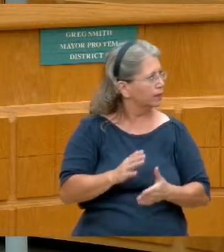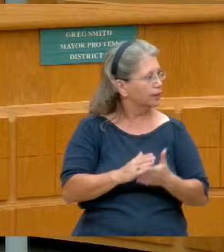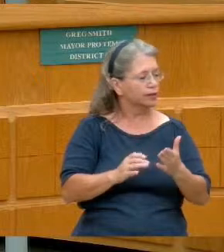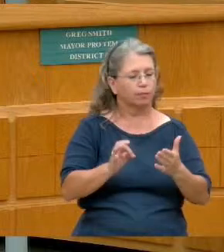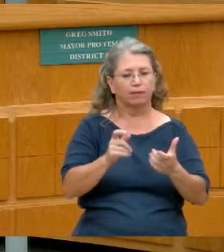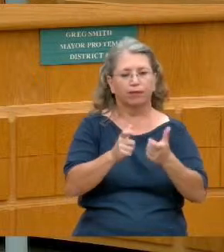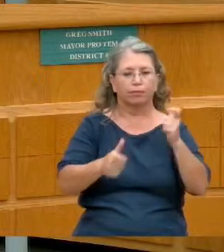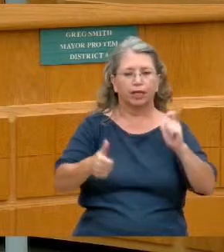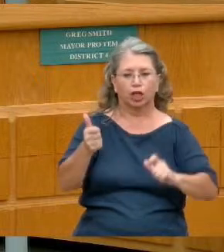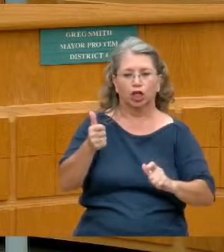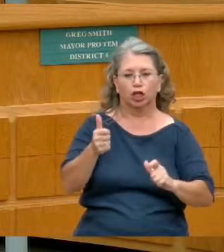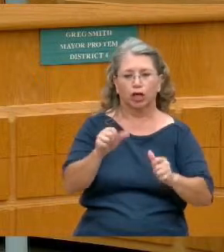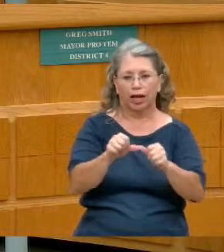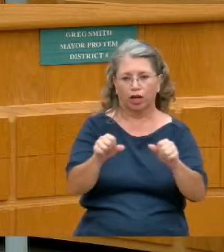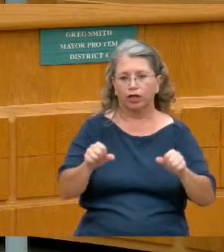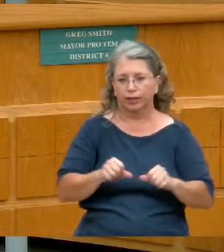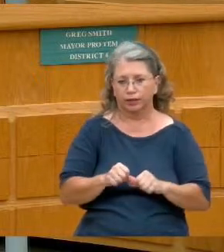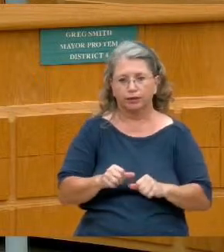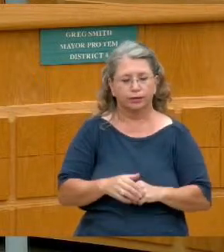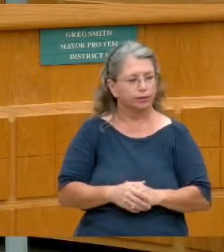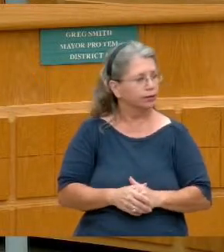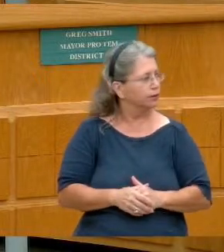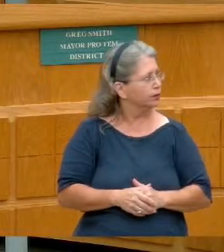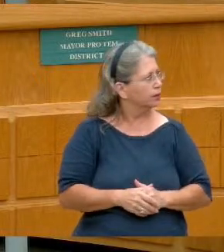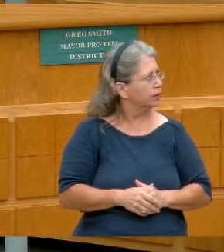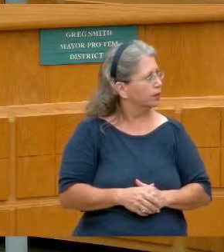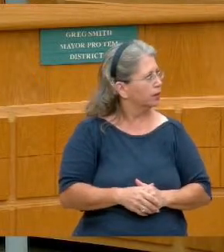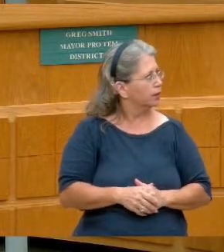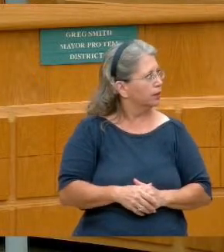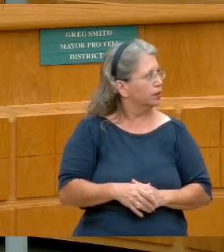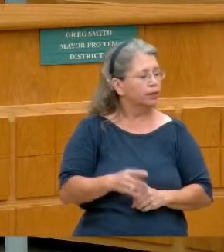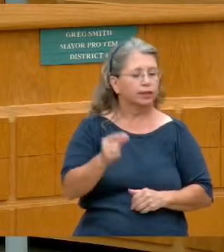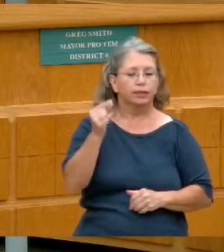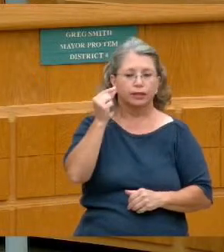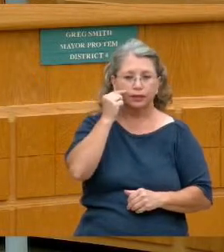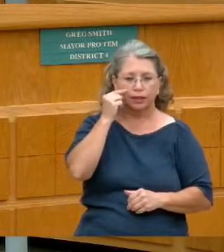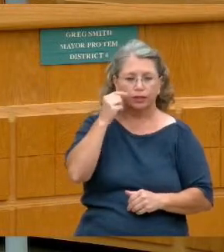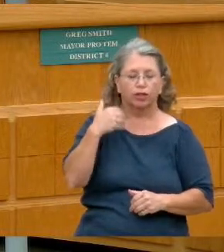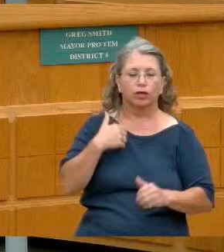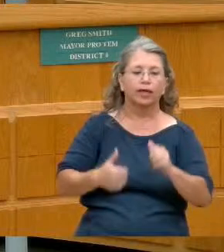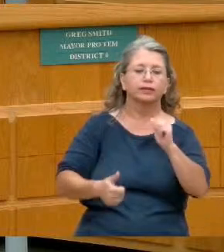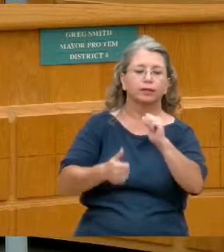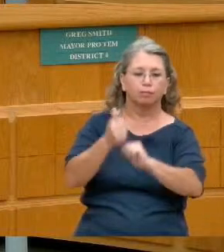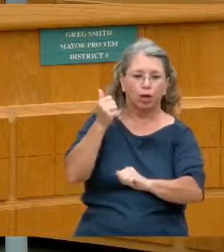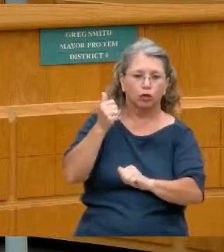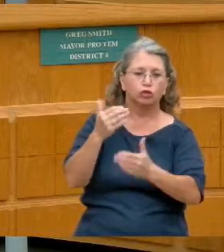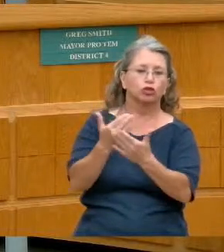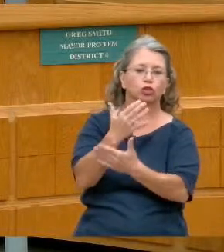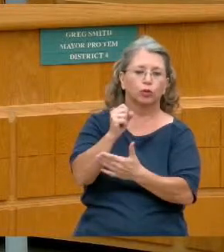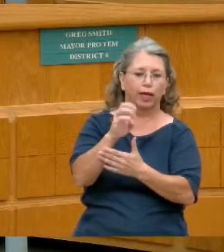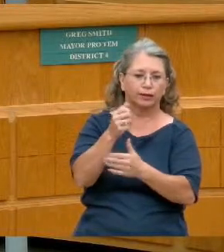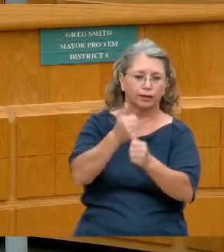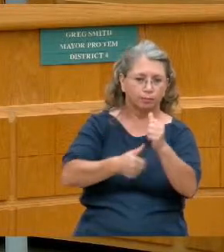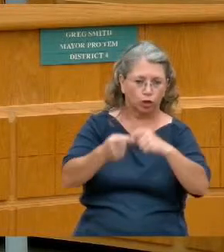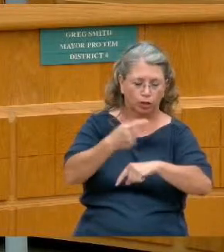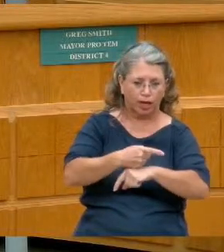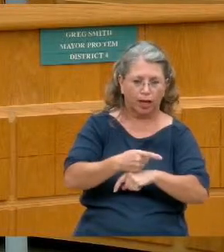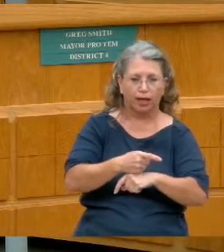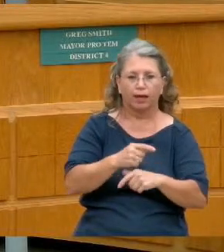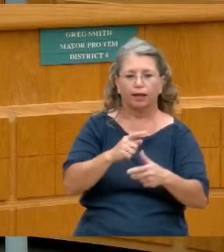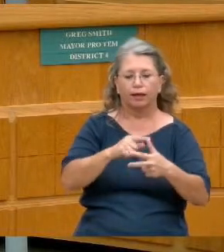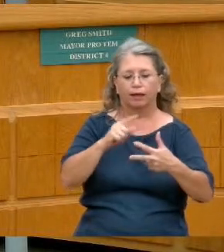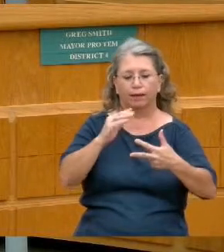areas in South Texas. So San Antonio has the most new cases per day, followed by Brownsville, McAllen,